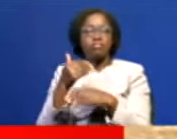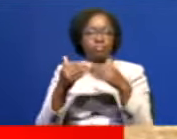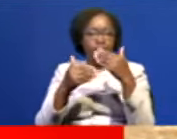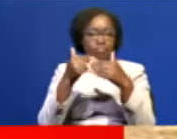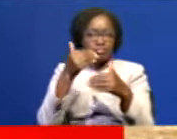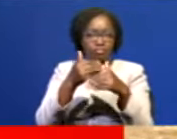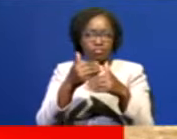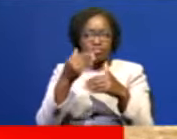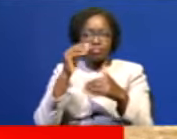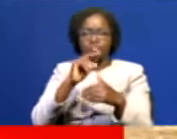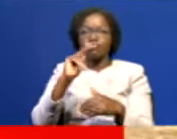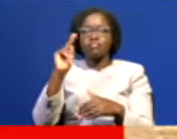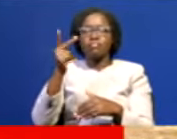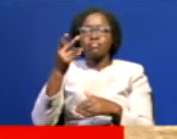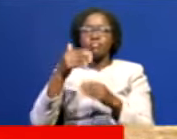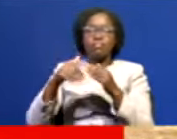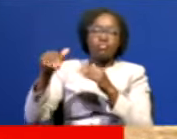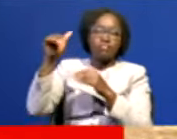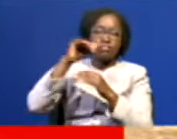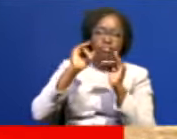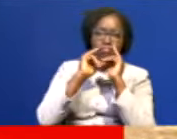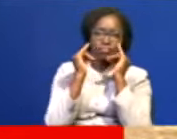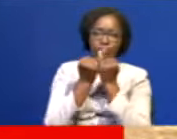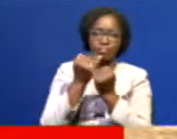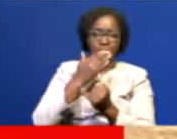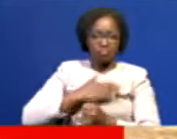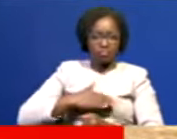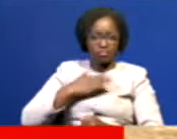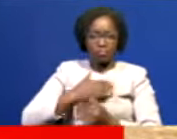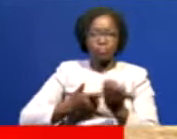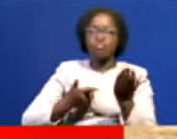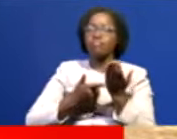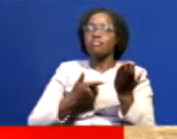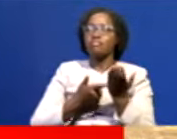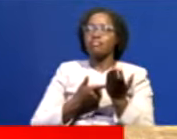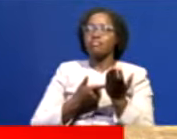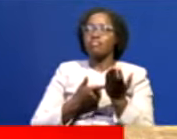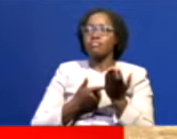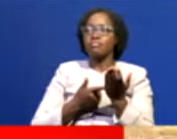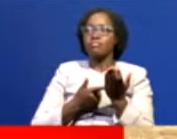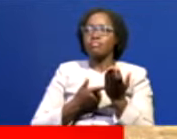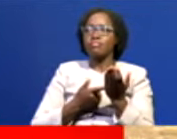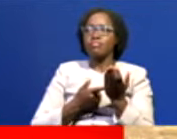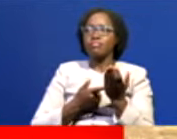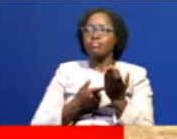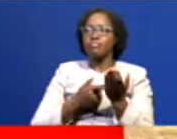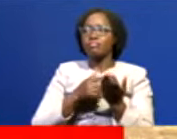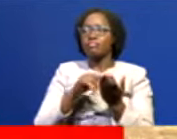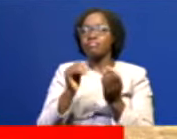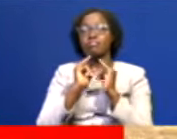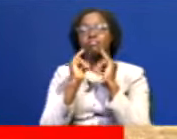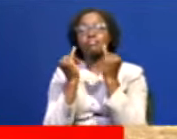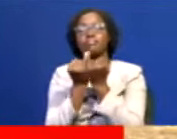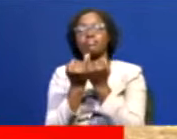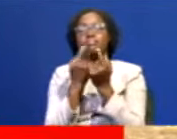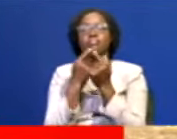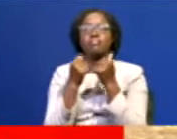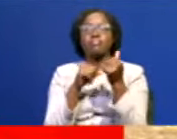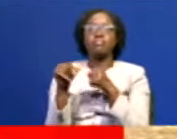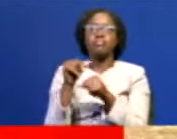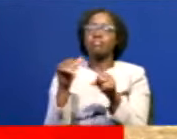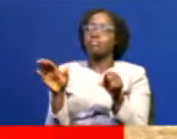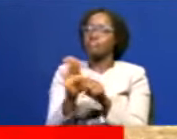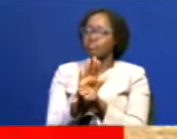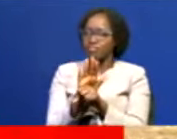construction of the Kenya Advanced Institute of Science and Technology. This is one of the institutions that has been talked about